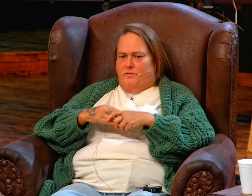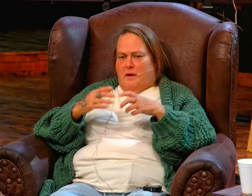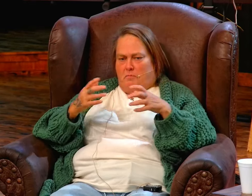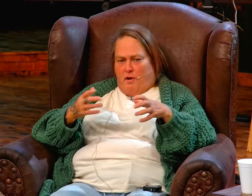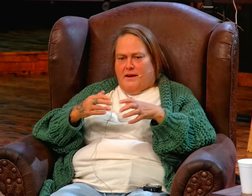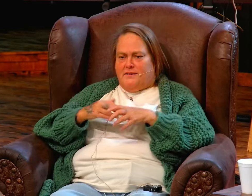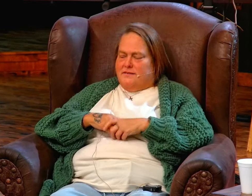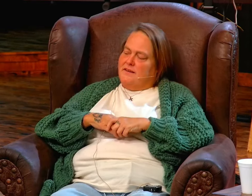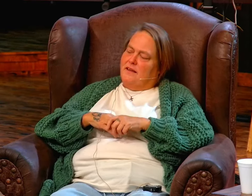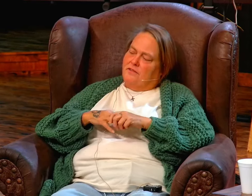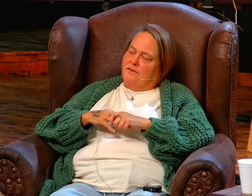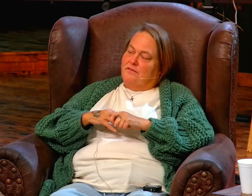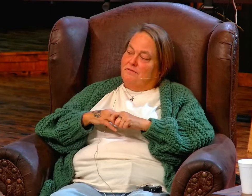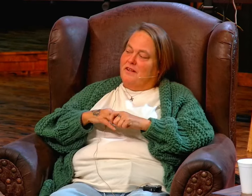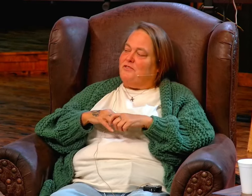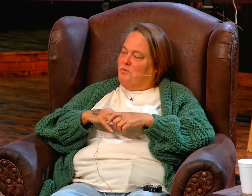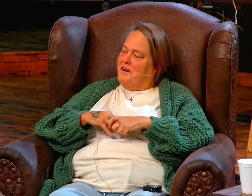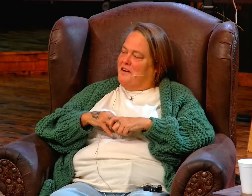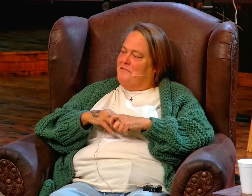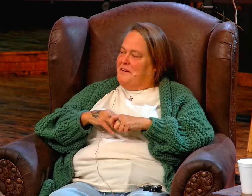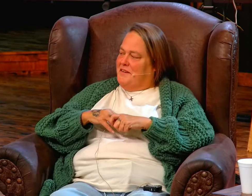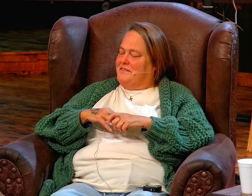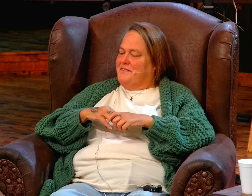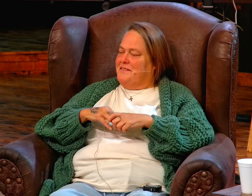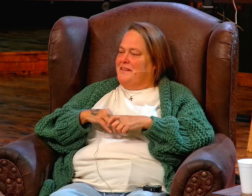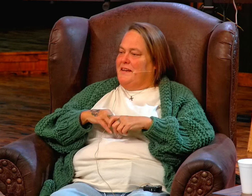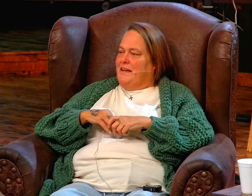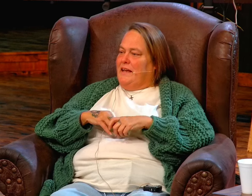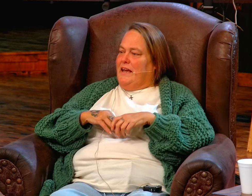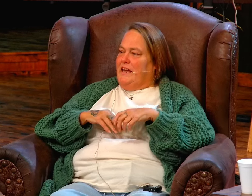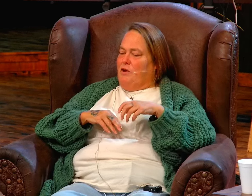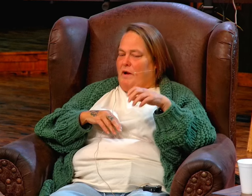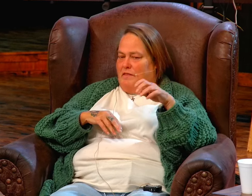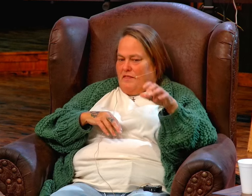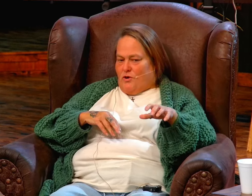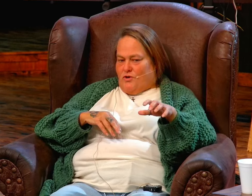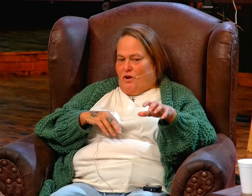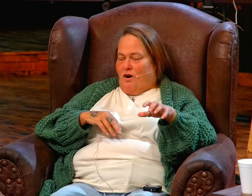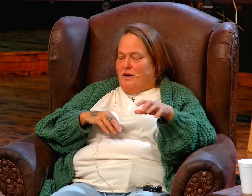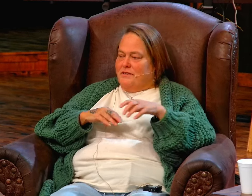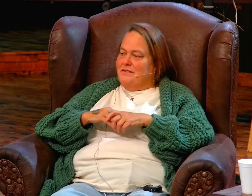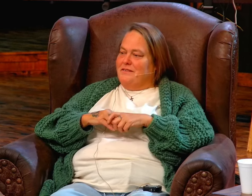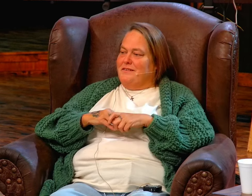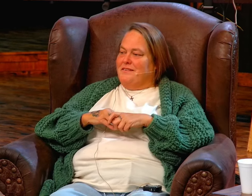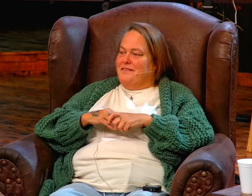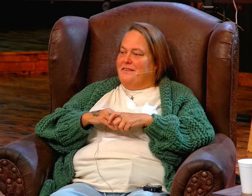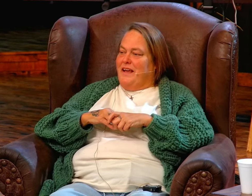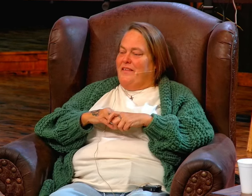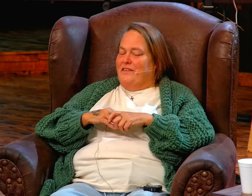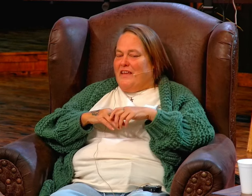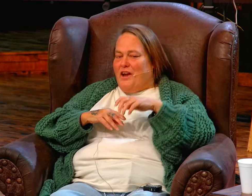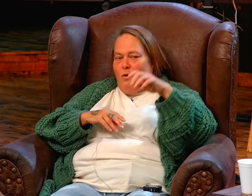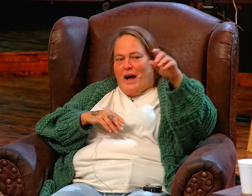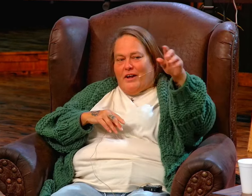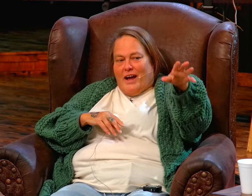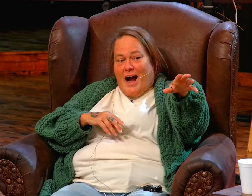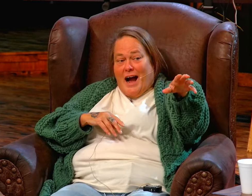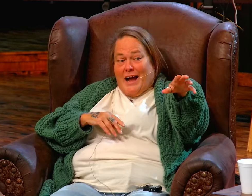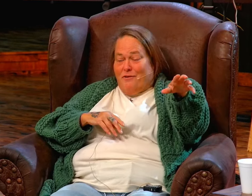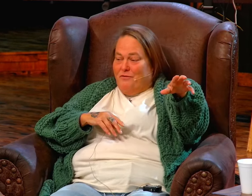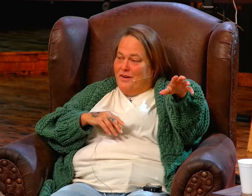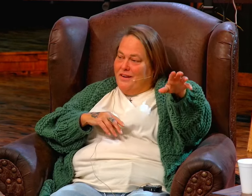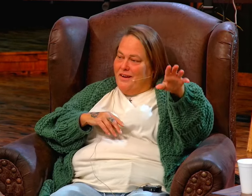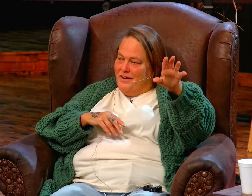together. They practice together. That's what a coven is. Anyway, they're taught. And then they go out